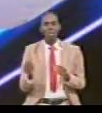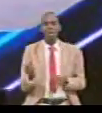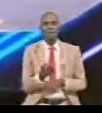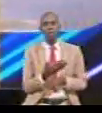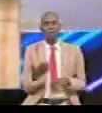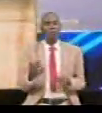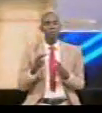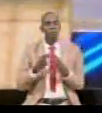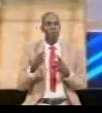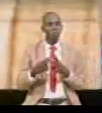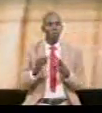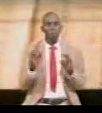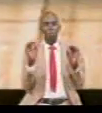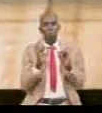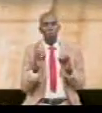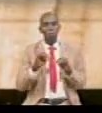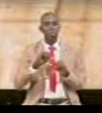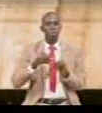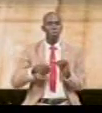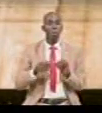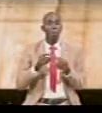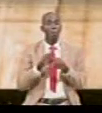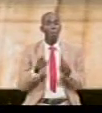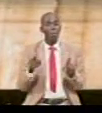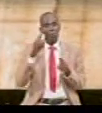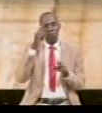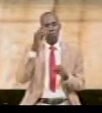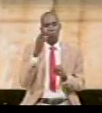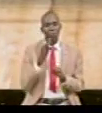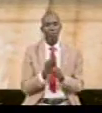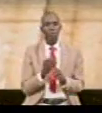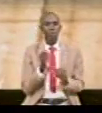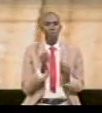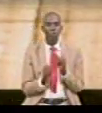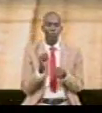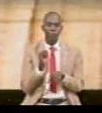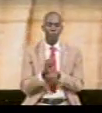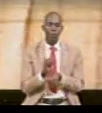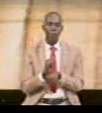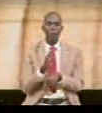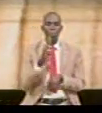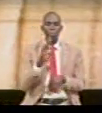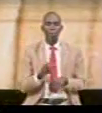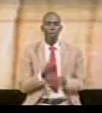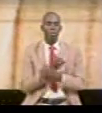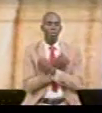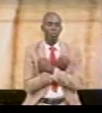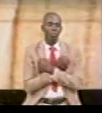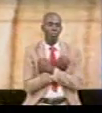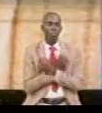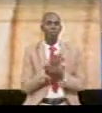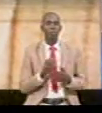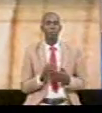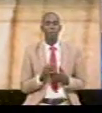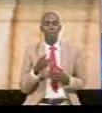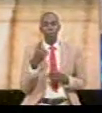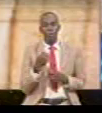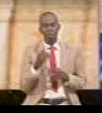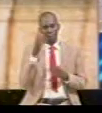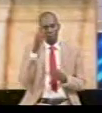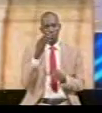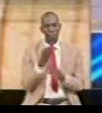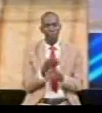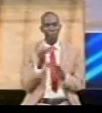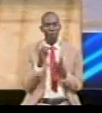nor uncircumcision, but faith that walketh by love. The faith